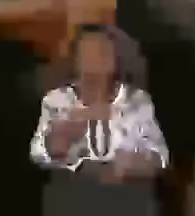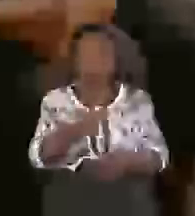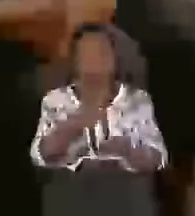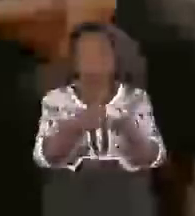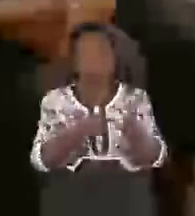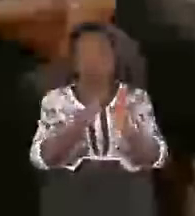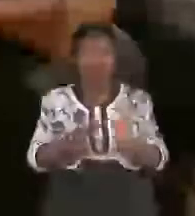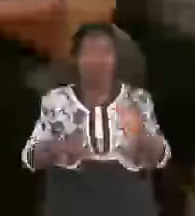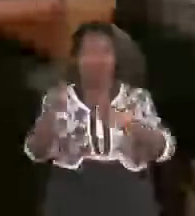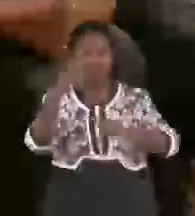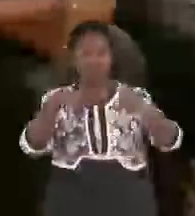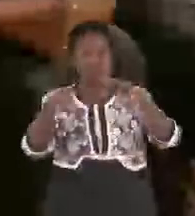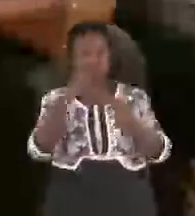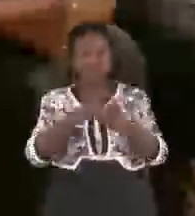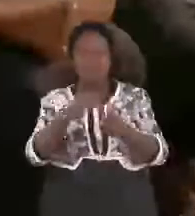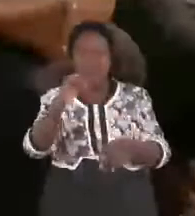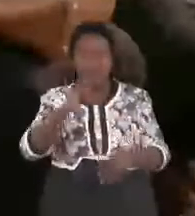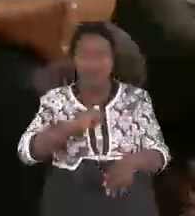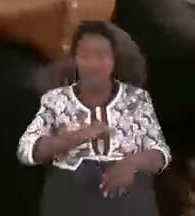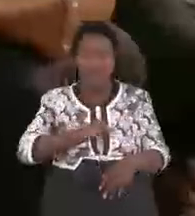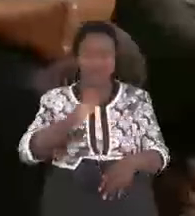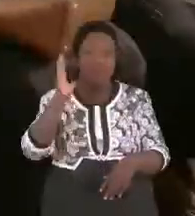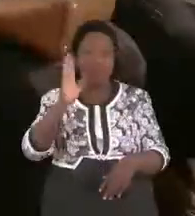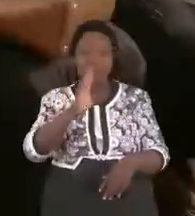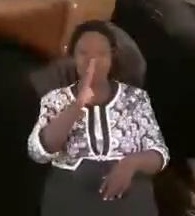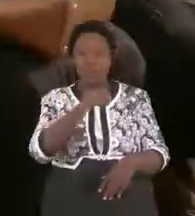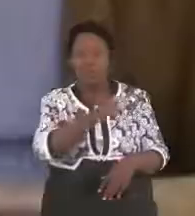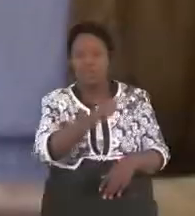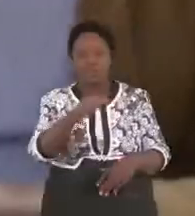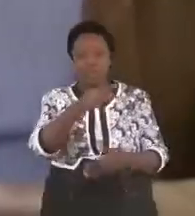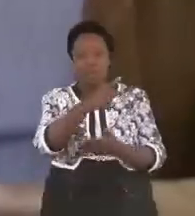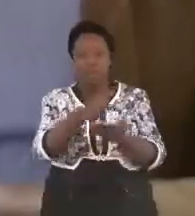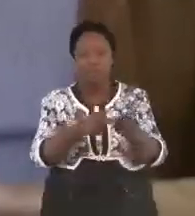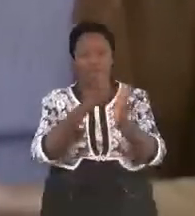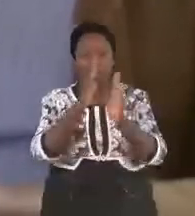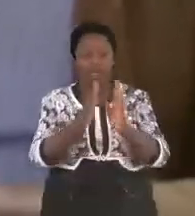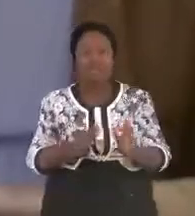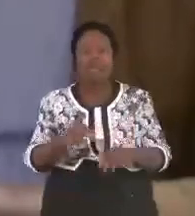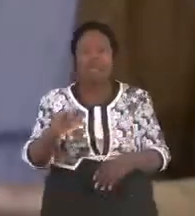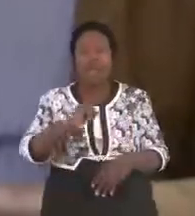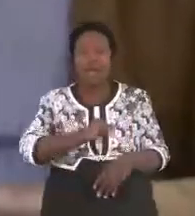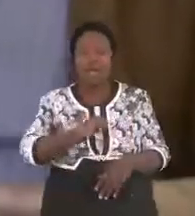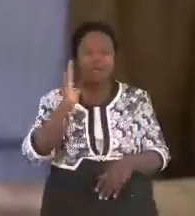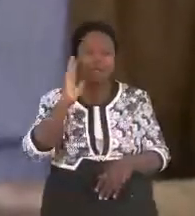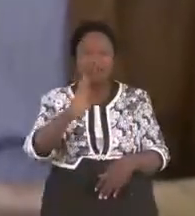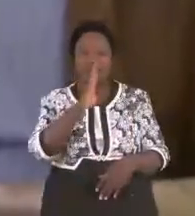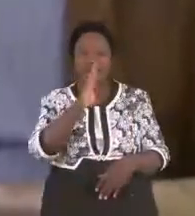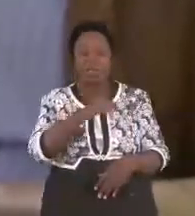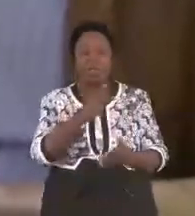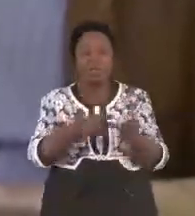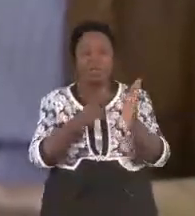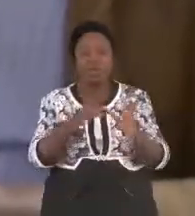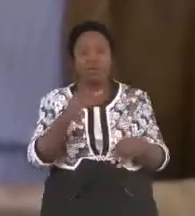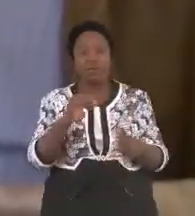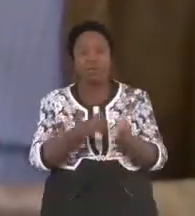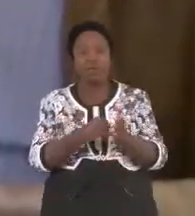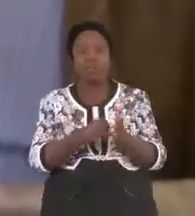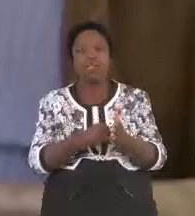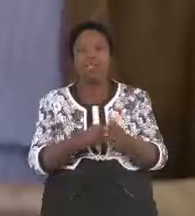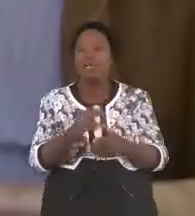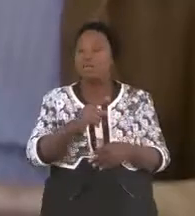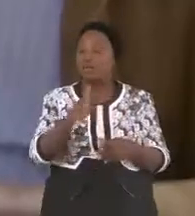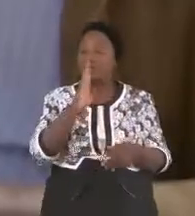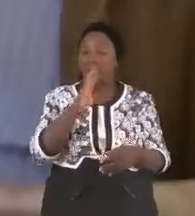a partaker. What are you? I cannot hear you. I will be a partaker. You'll be a partaker of